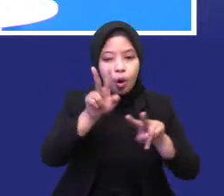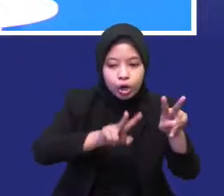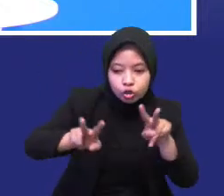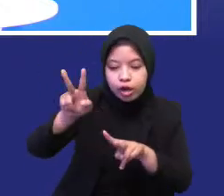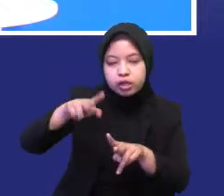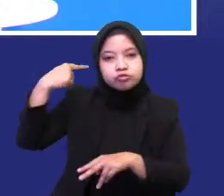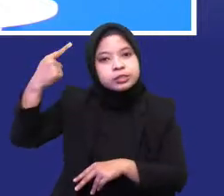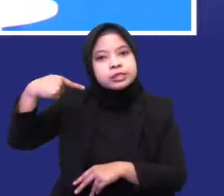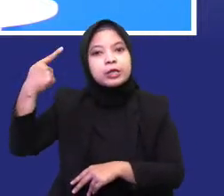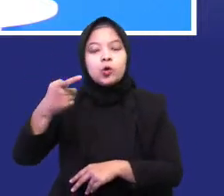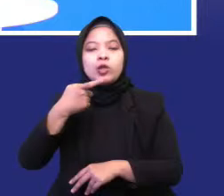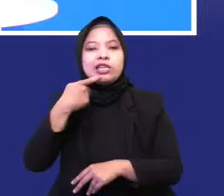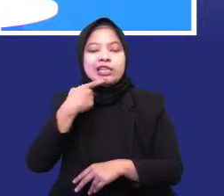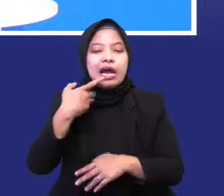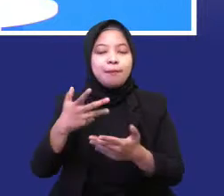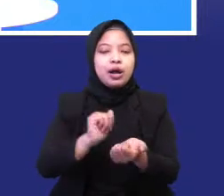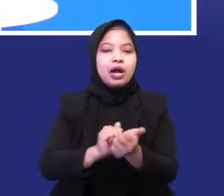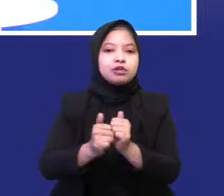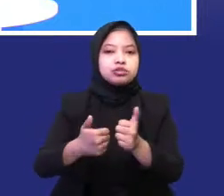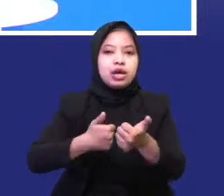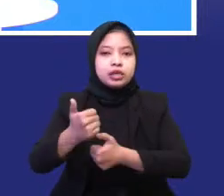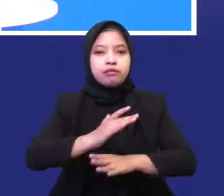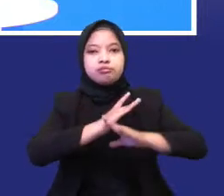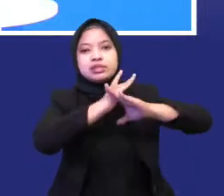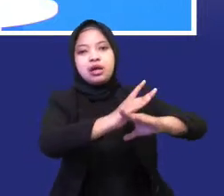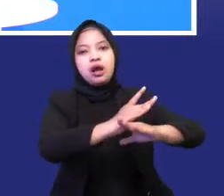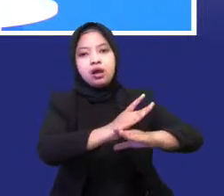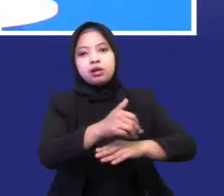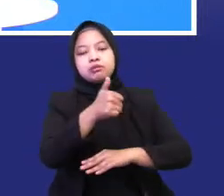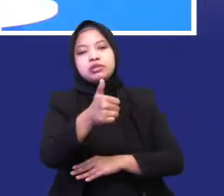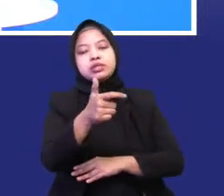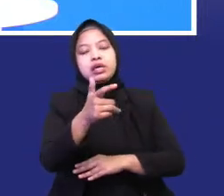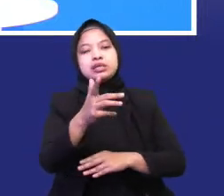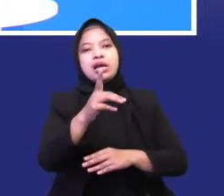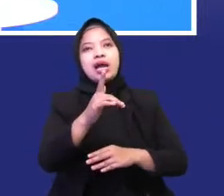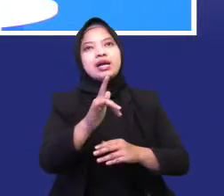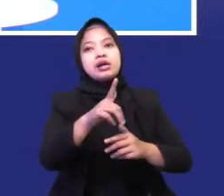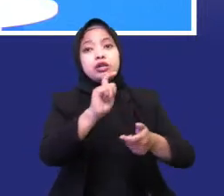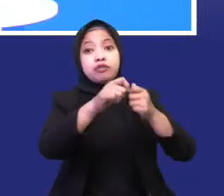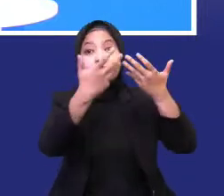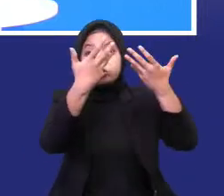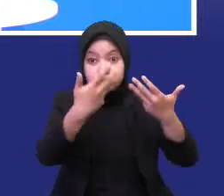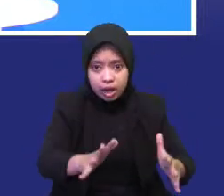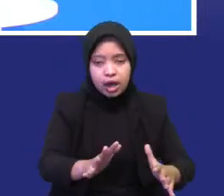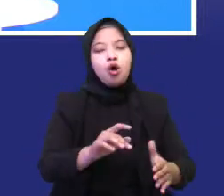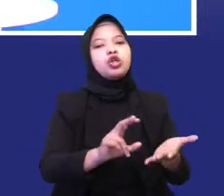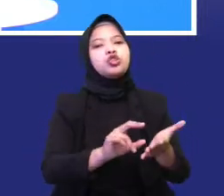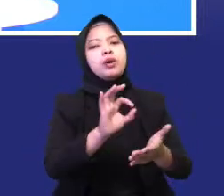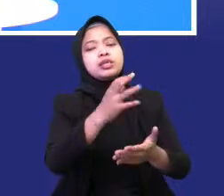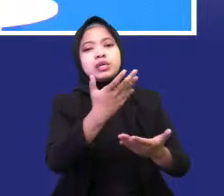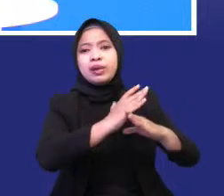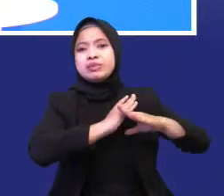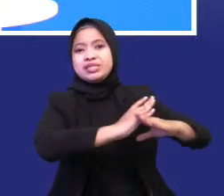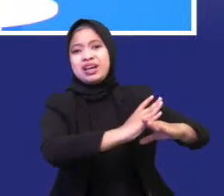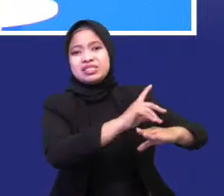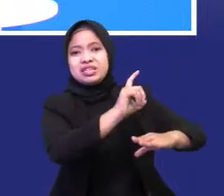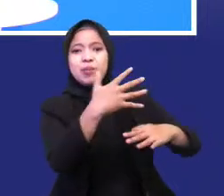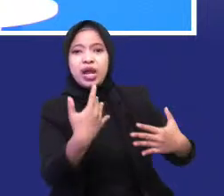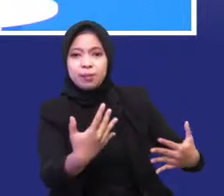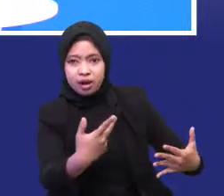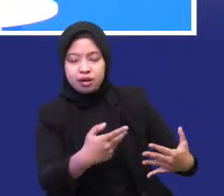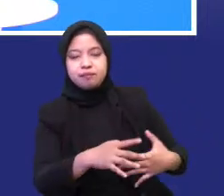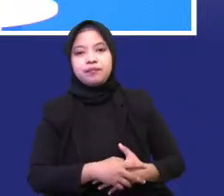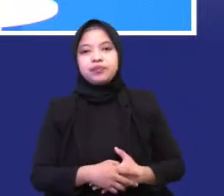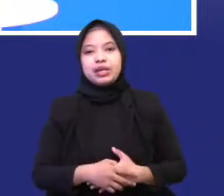development to anticipate potential case spikes after the Idul Fitri, and we always conduct